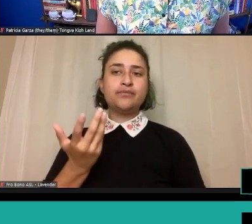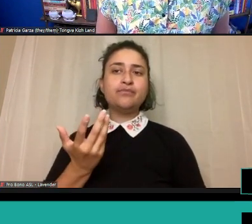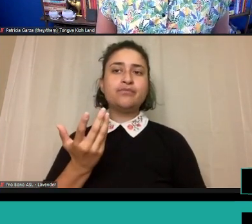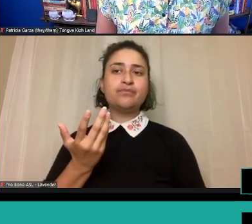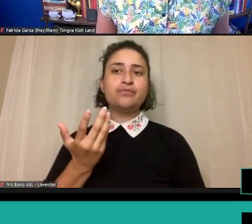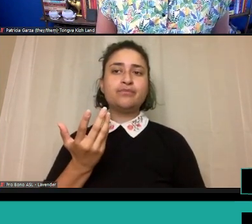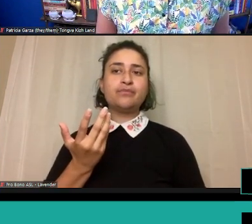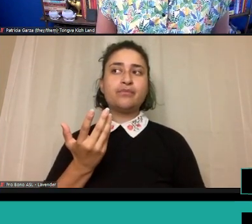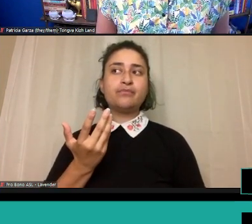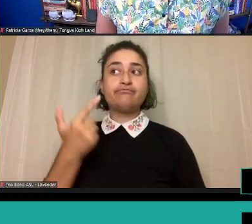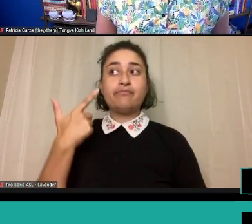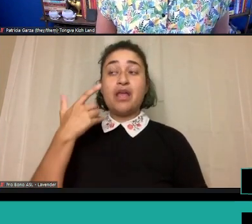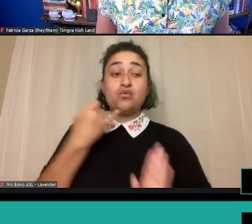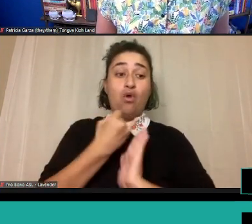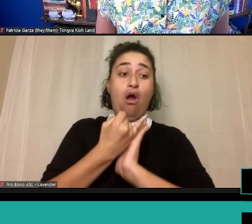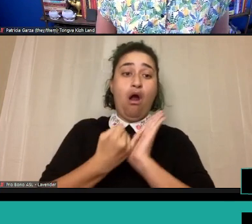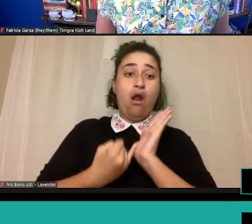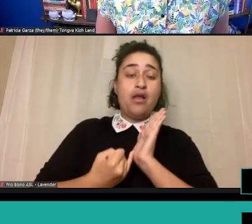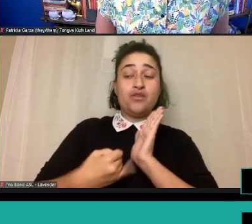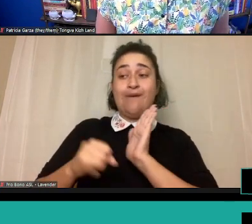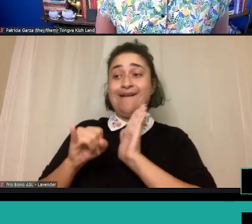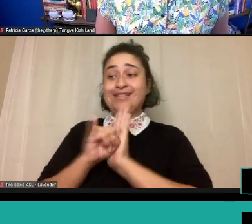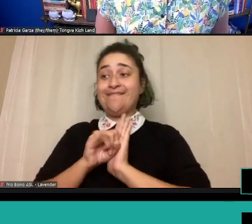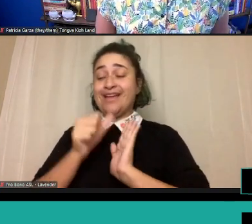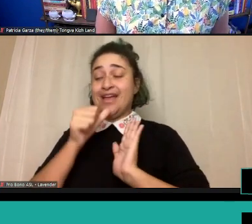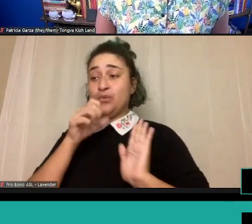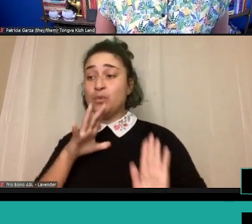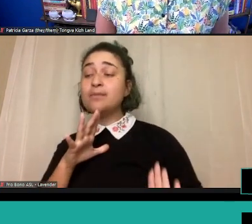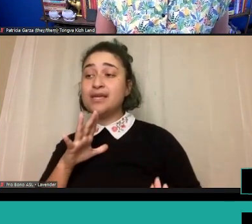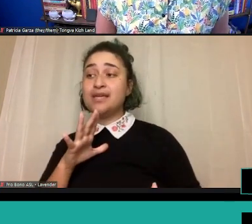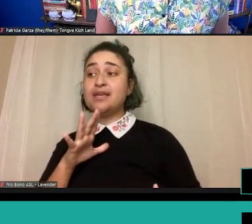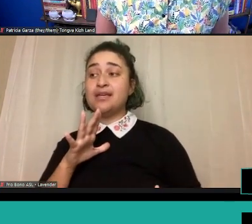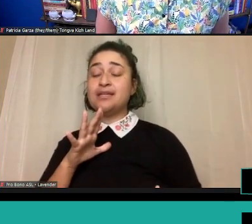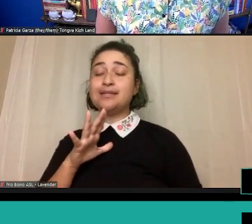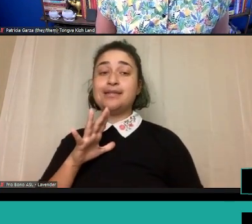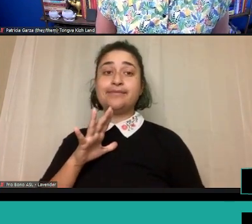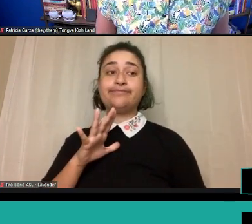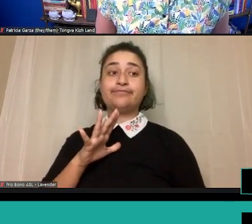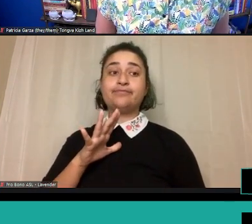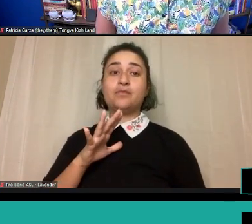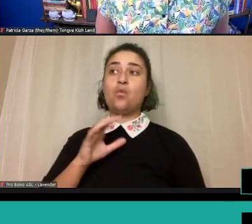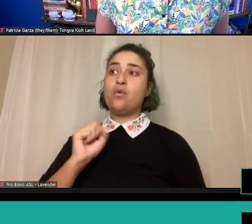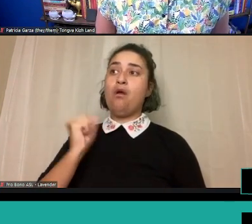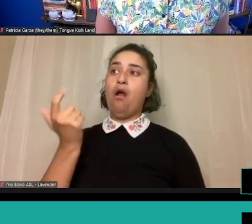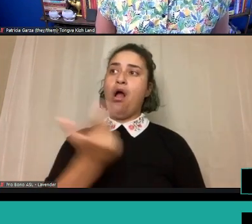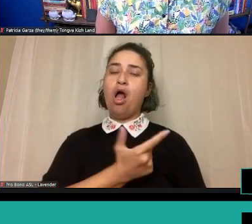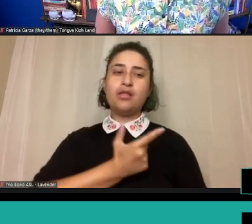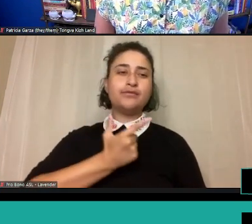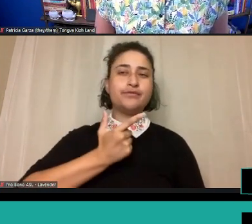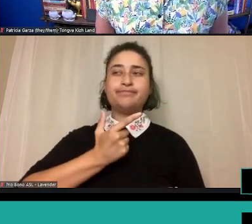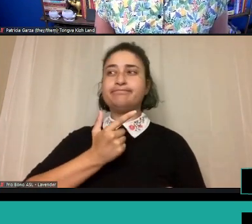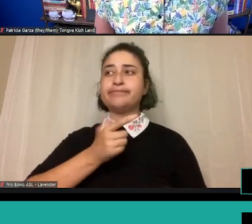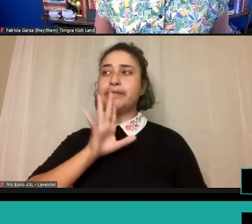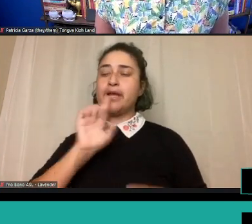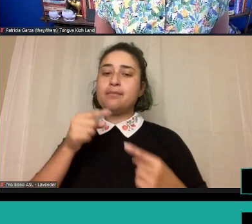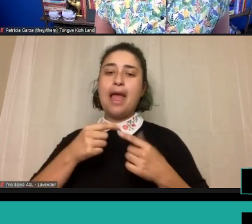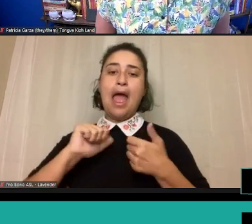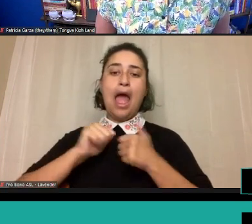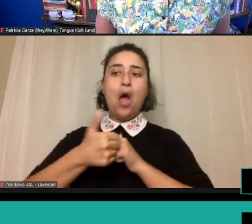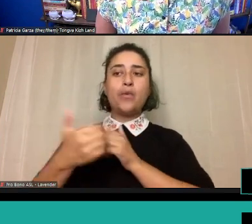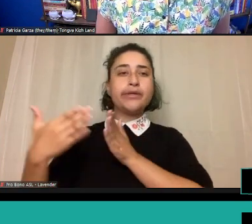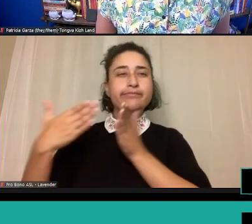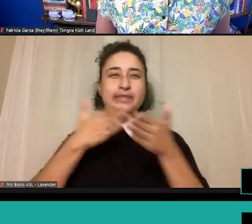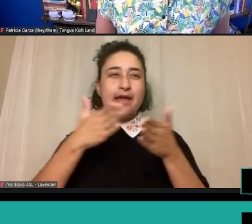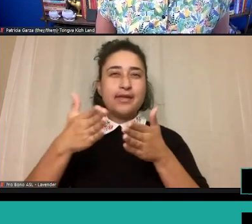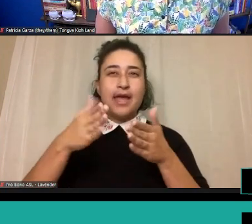as artists, right, who identify as female, and how we navigate spaces where maybe we might be the